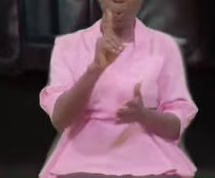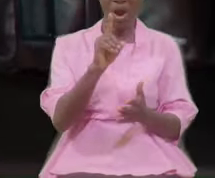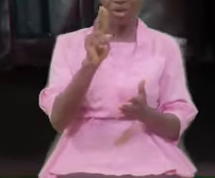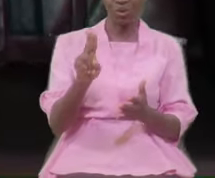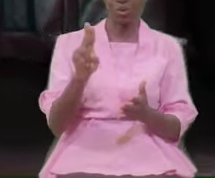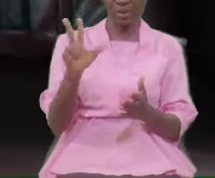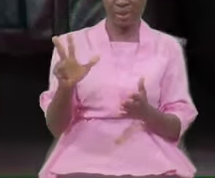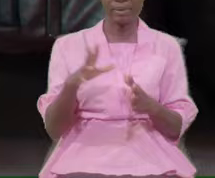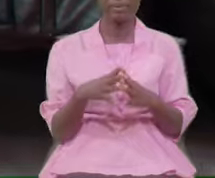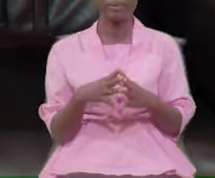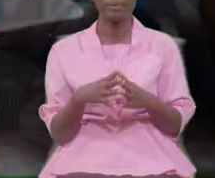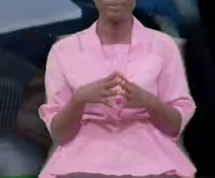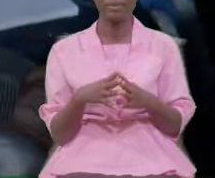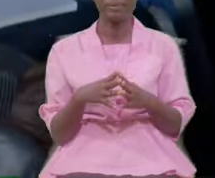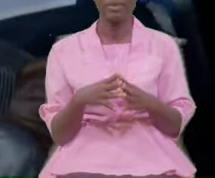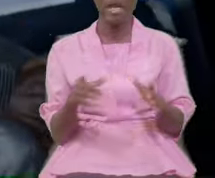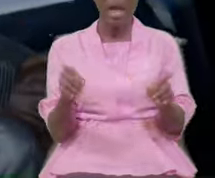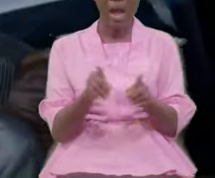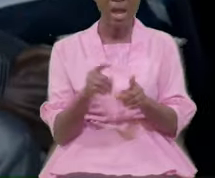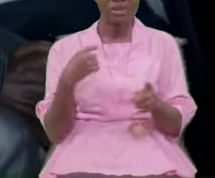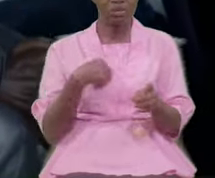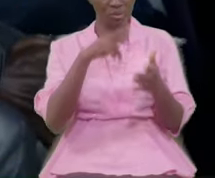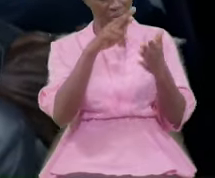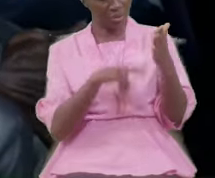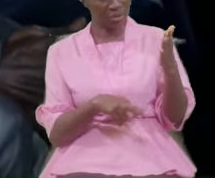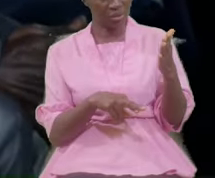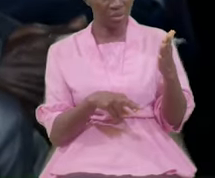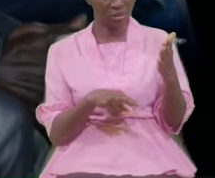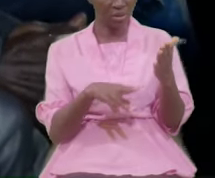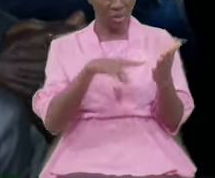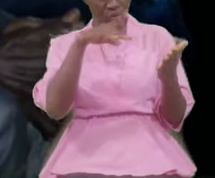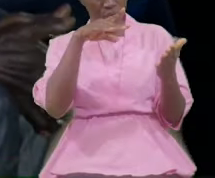two and as we look at What God can